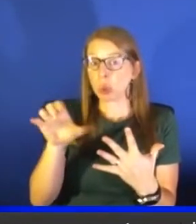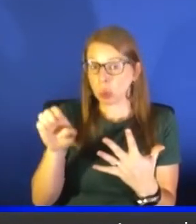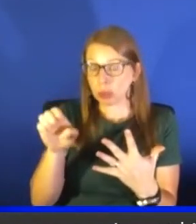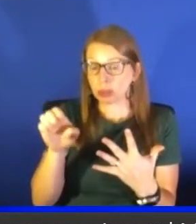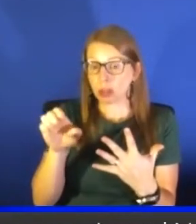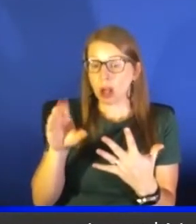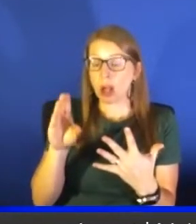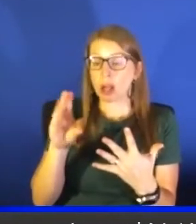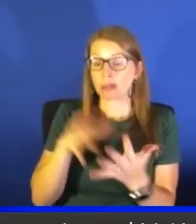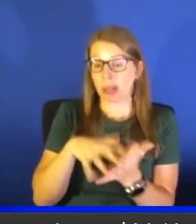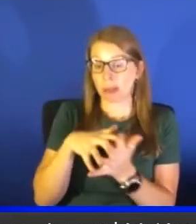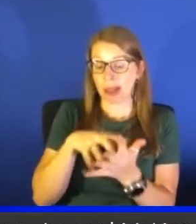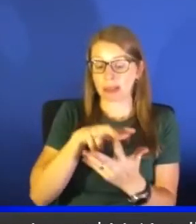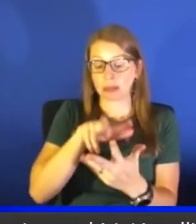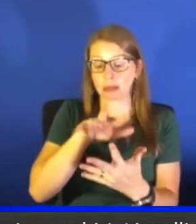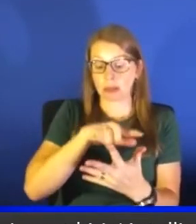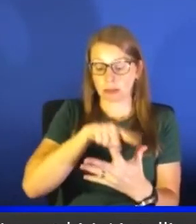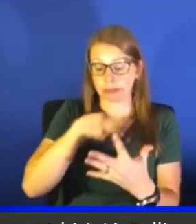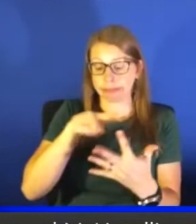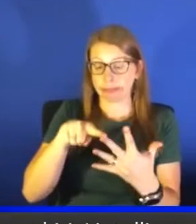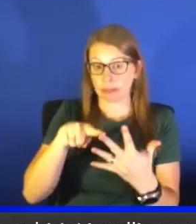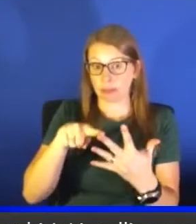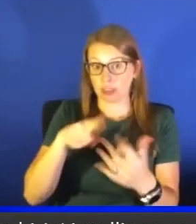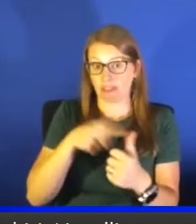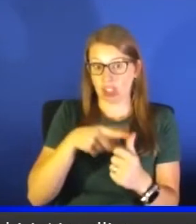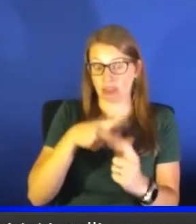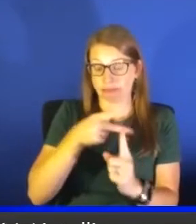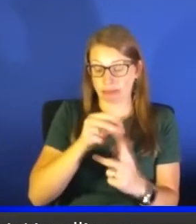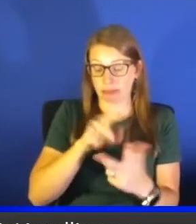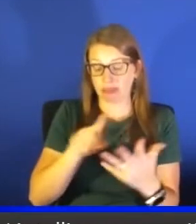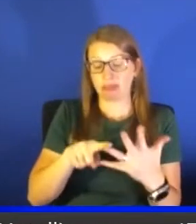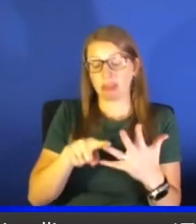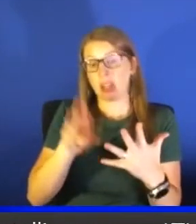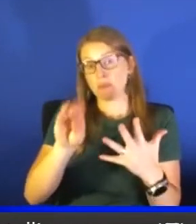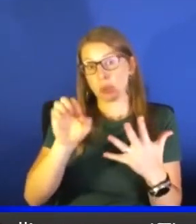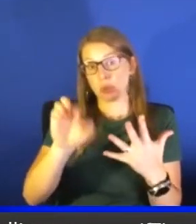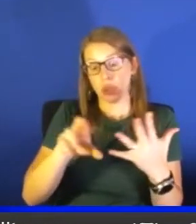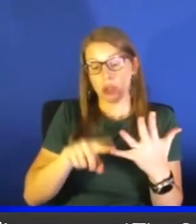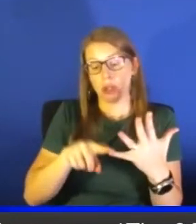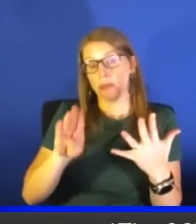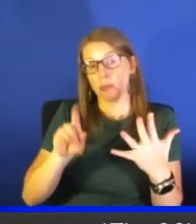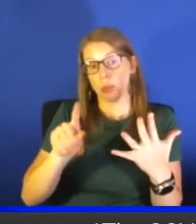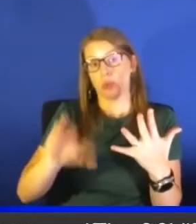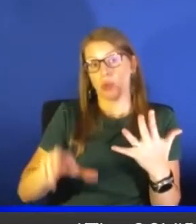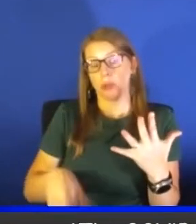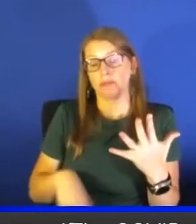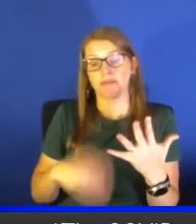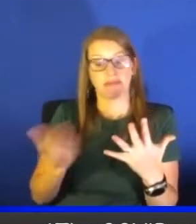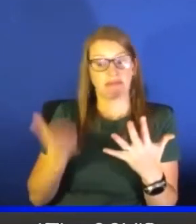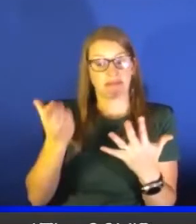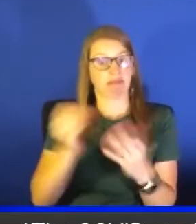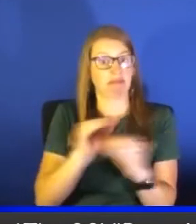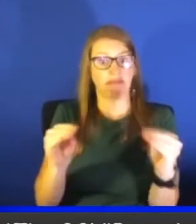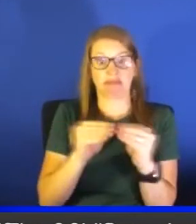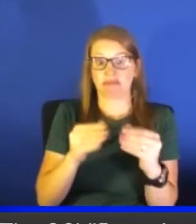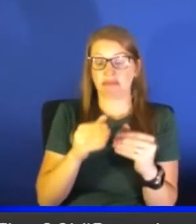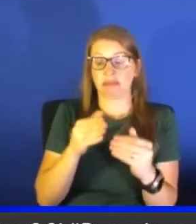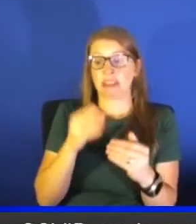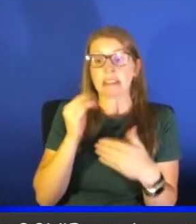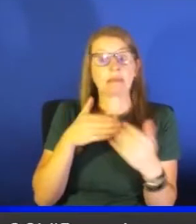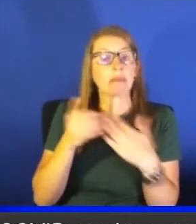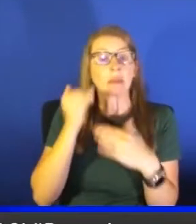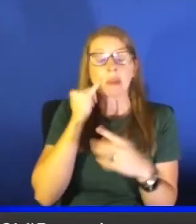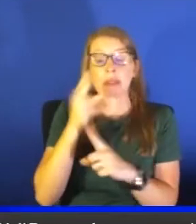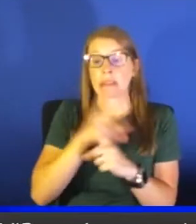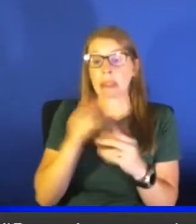heard in the question. So right now, there is no further recommendation, even if you are more than 6 months out. I think those are things that we are going to